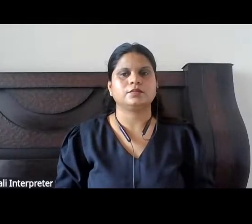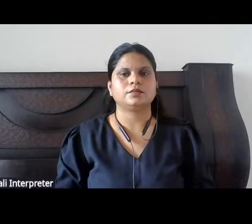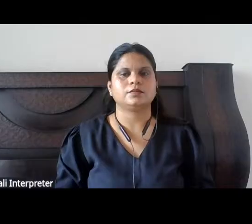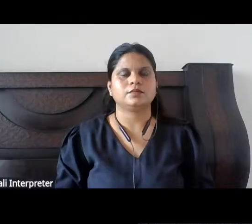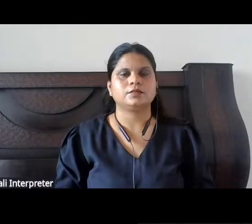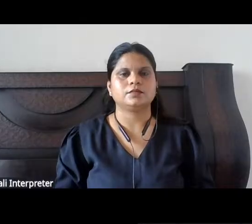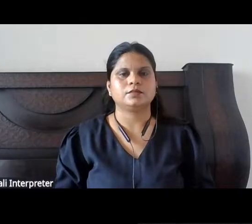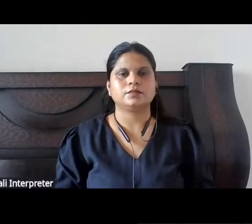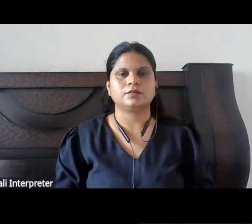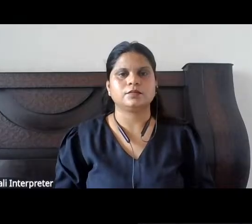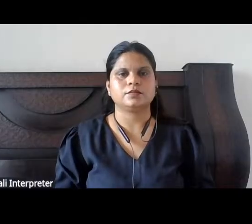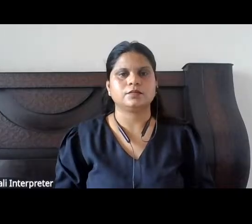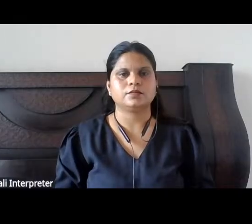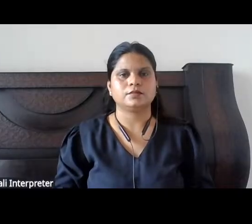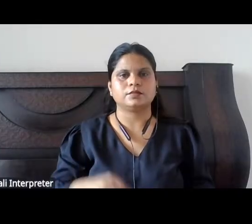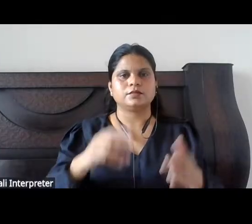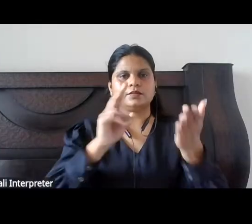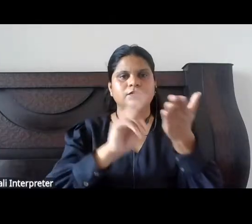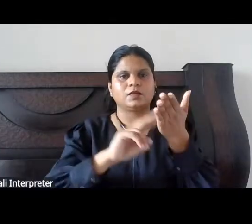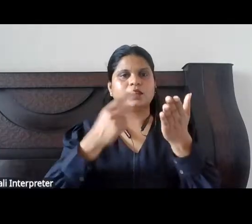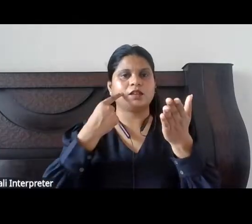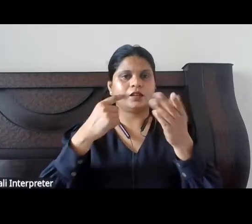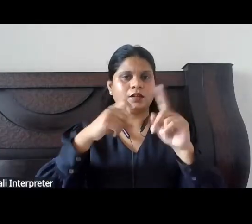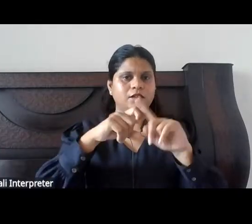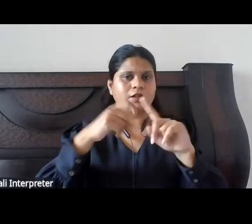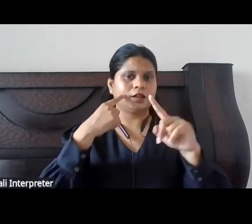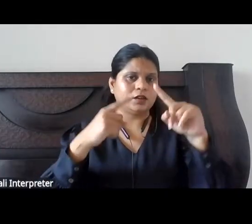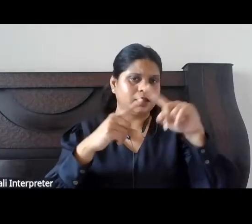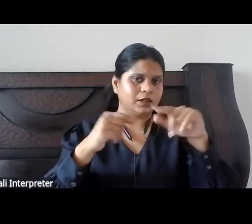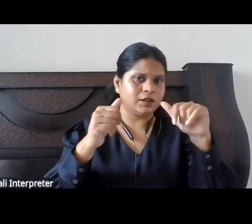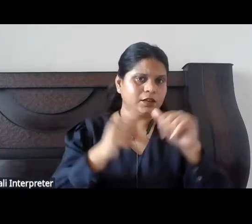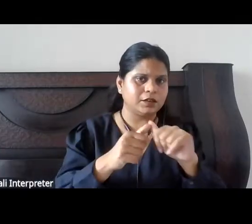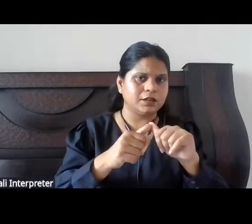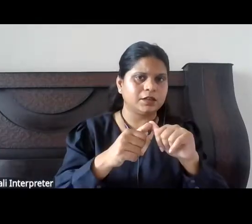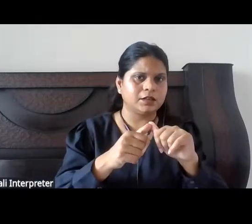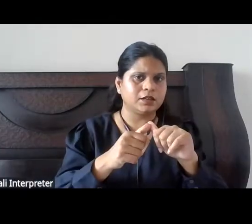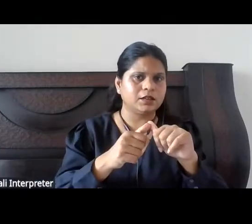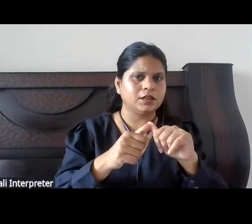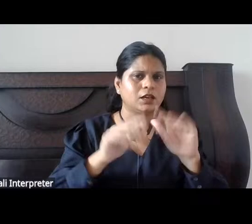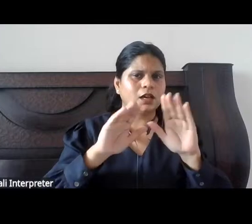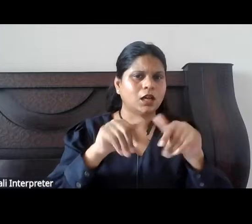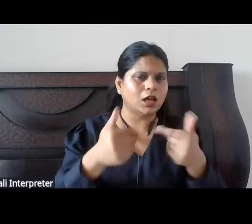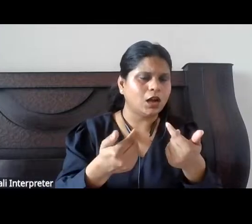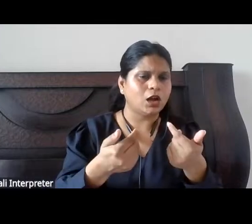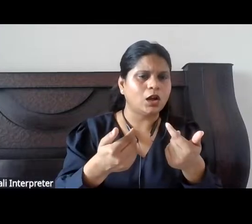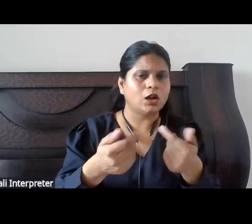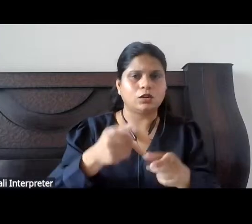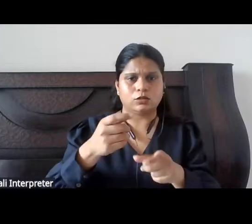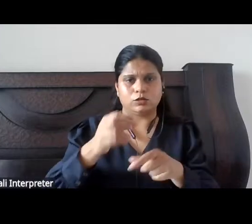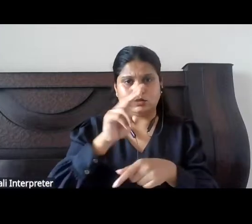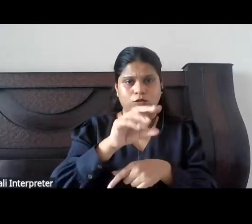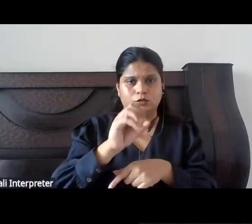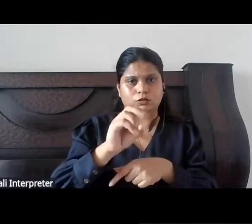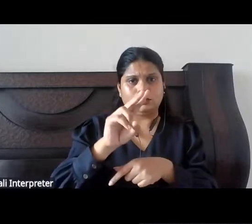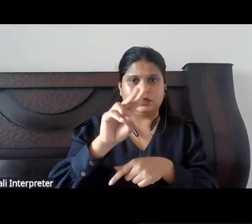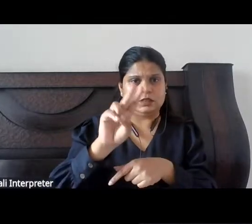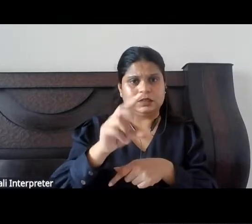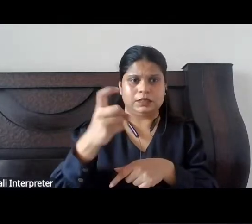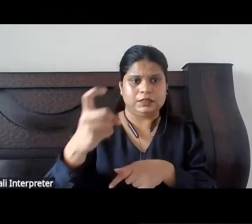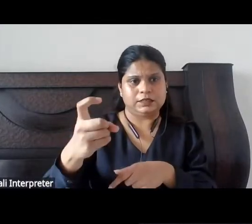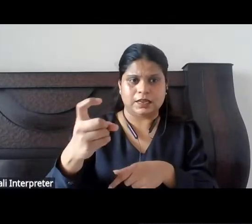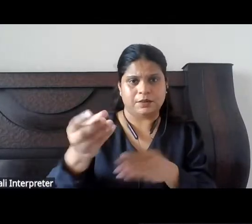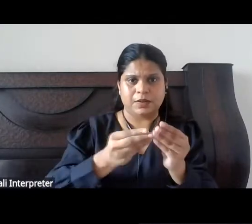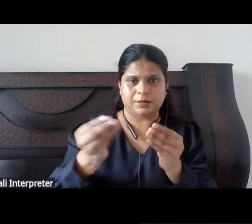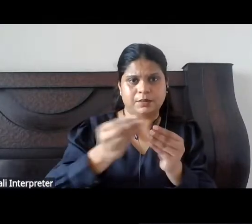of working with the Leprosy Mission Trust, how do you think the Census 2027 process can, really